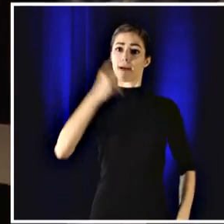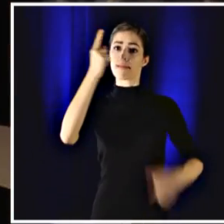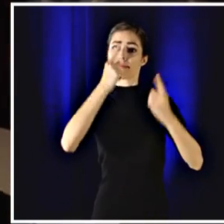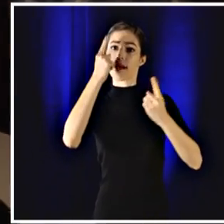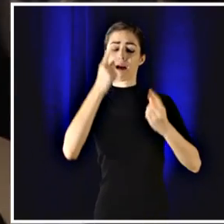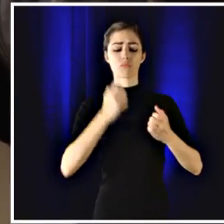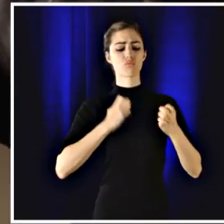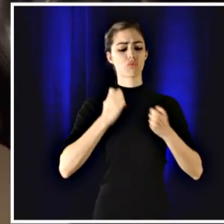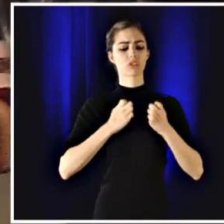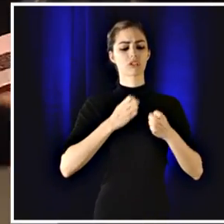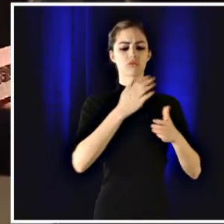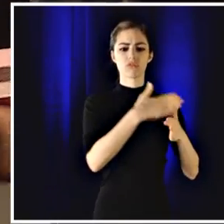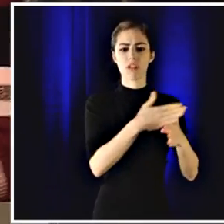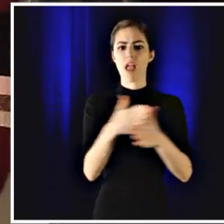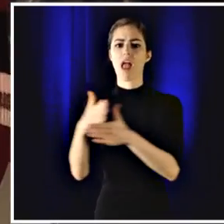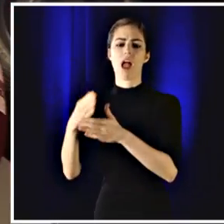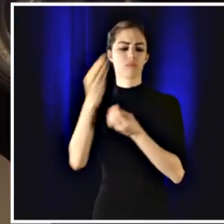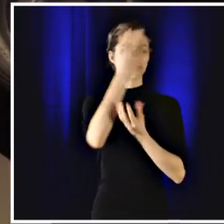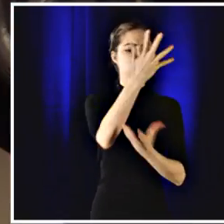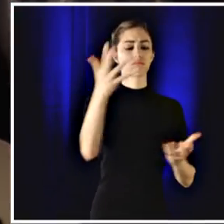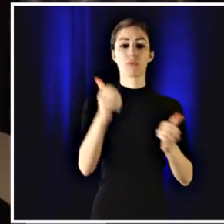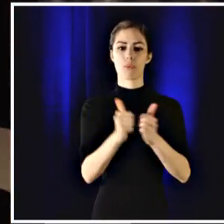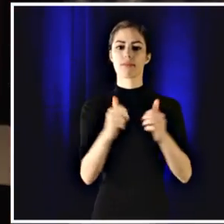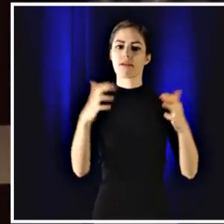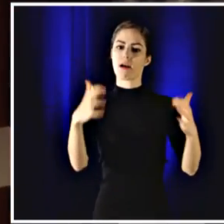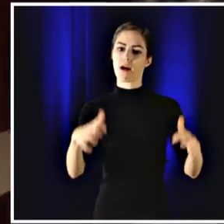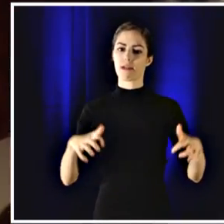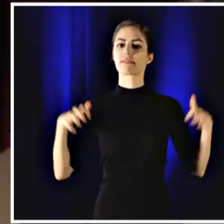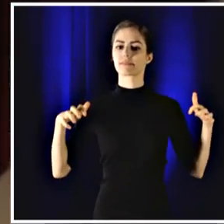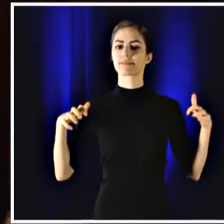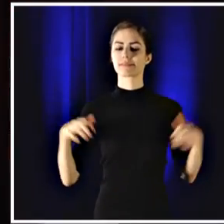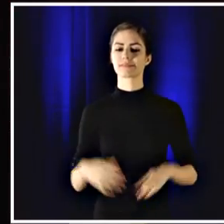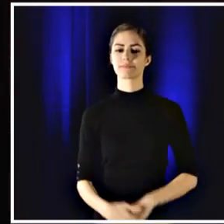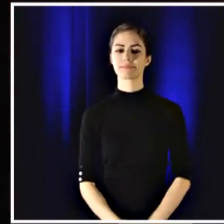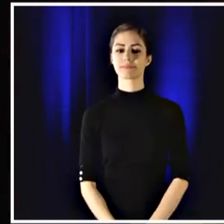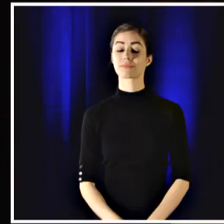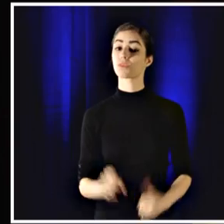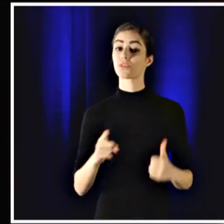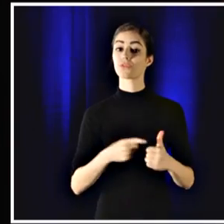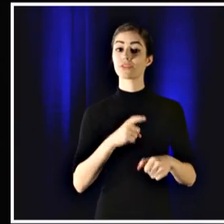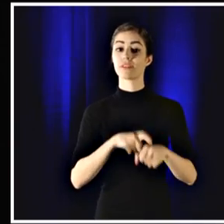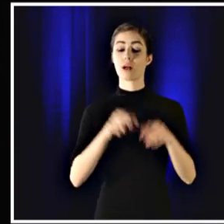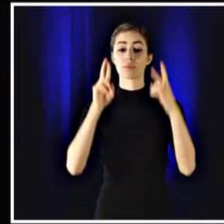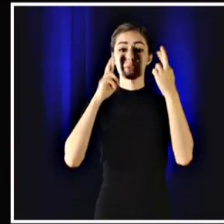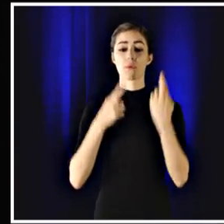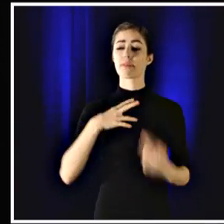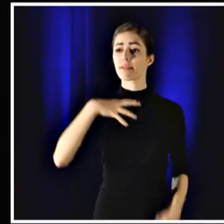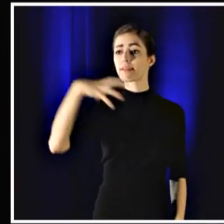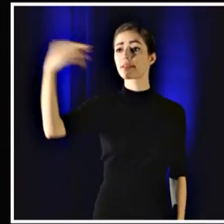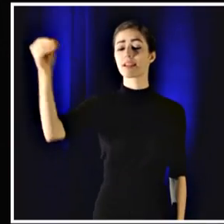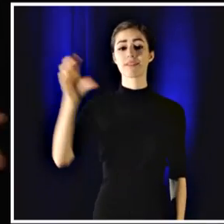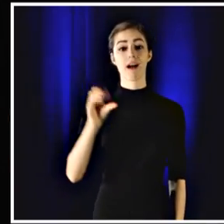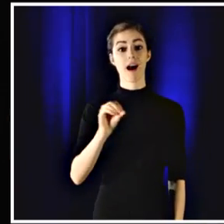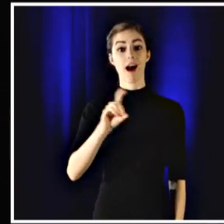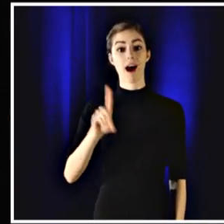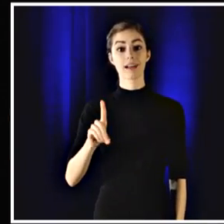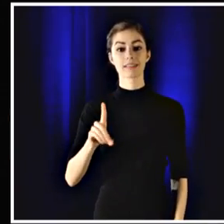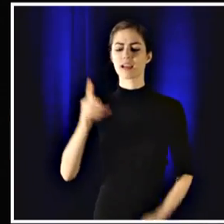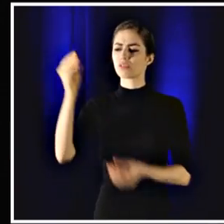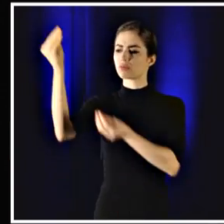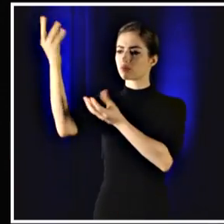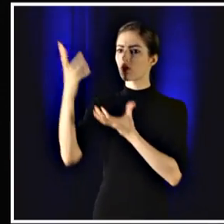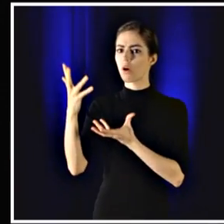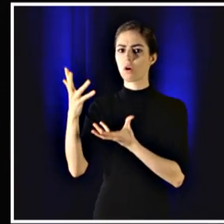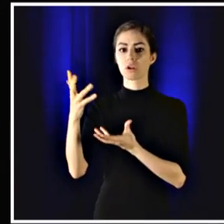Now, the first time that Dorothy tries to leave Oz, she's told that she needs a pair of magical shoes. In fact, it's the shoes she's been wearing this